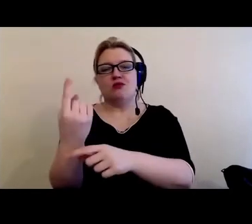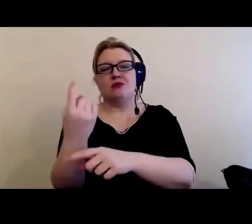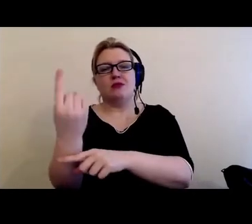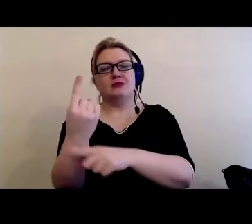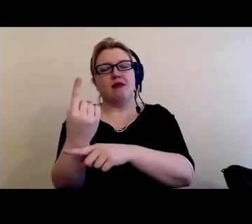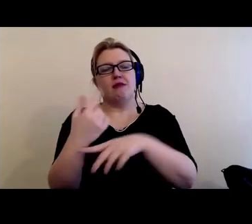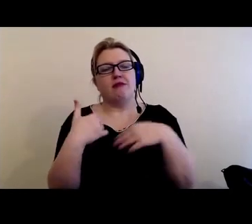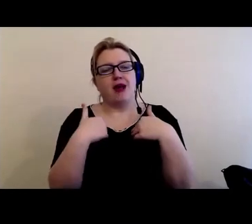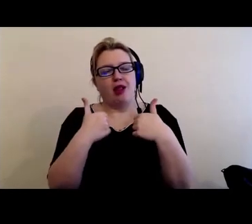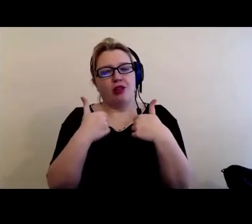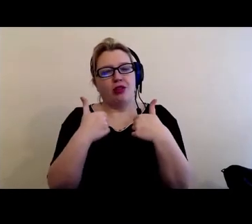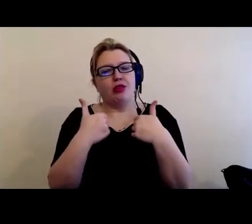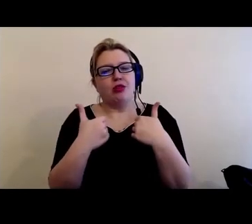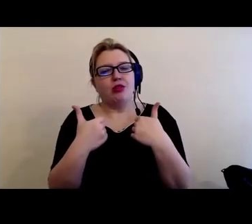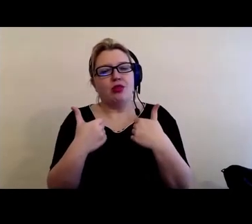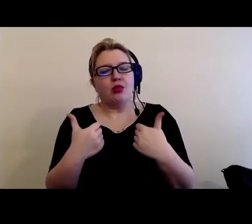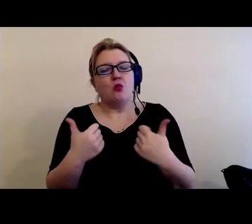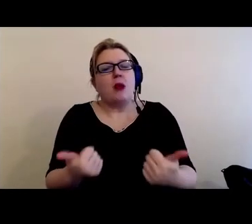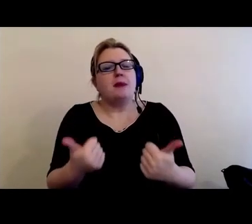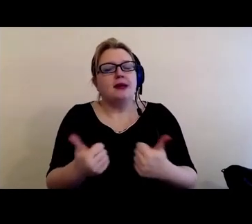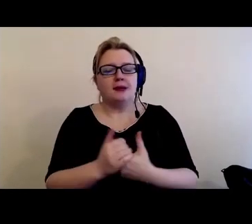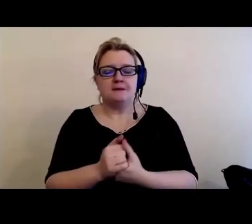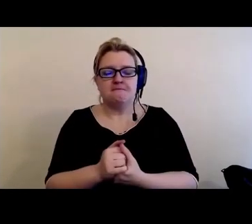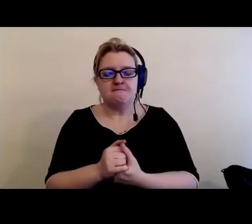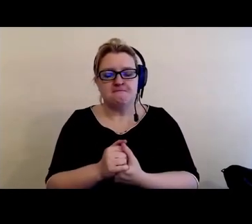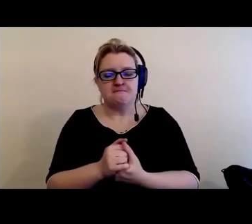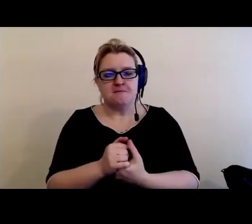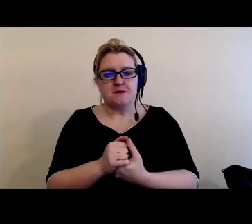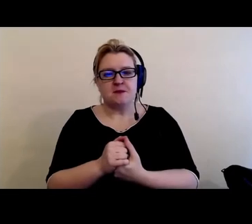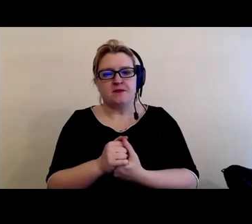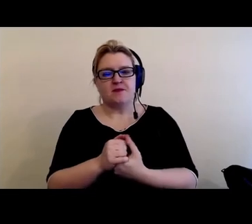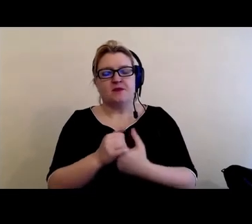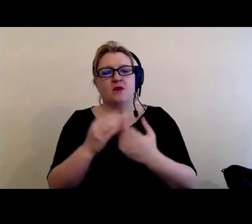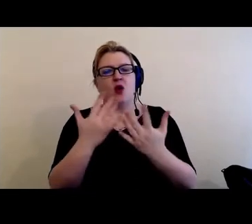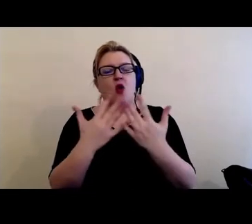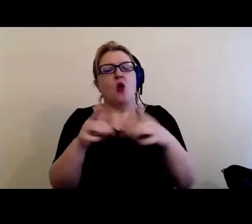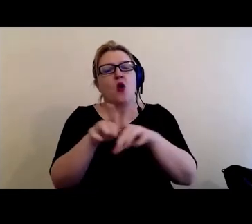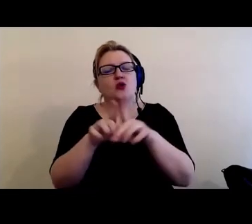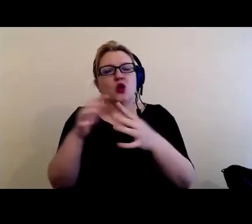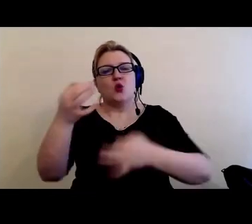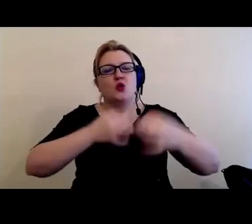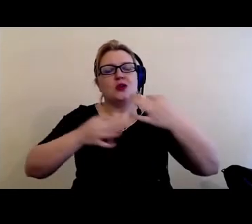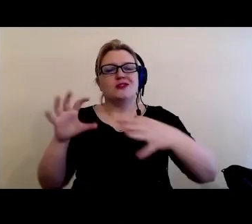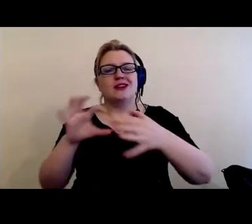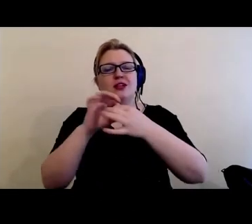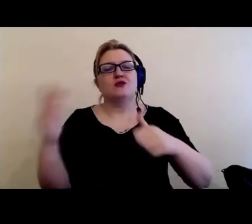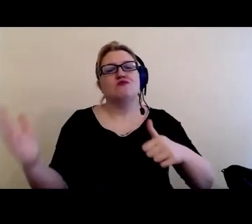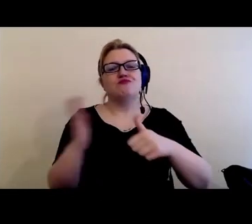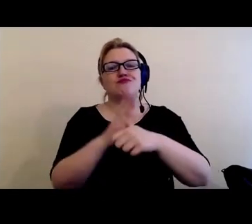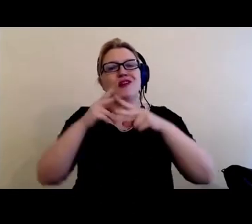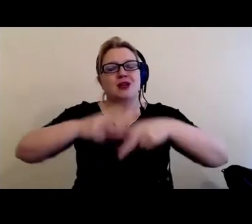digital solutions for primary care and a few others as well. Siva, I wonder if you have any reflections to share on